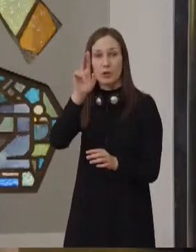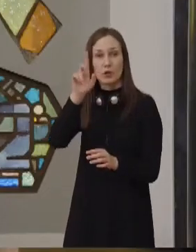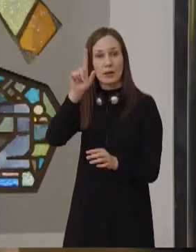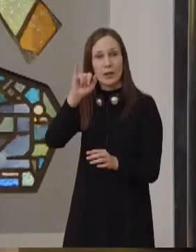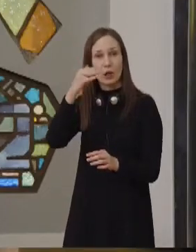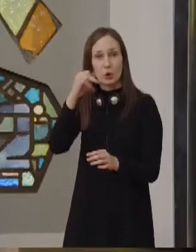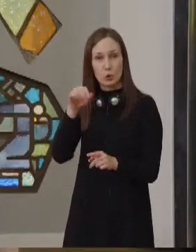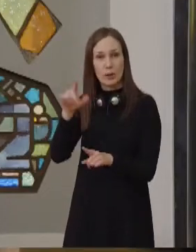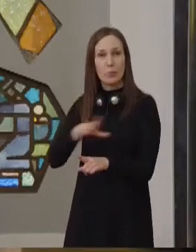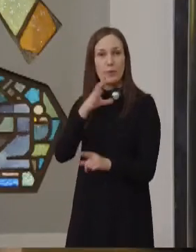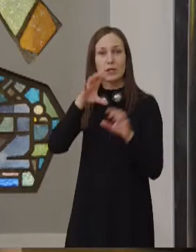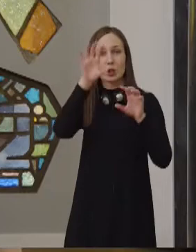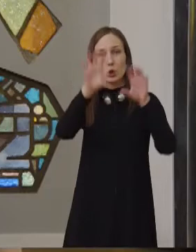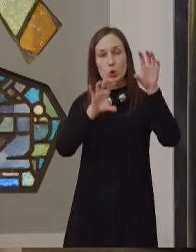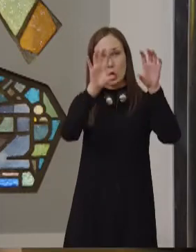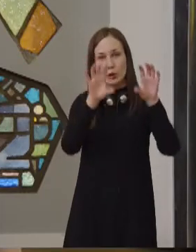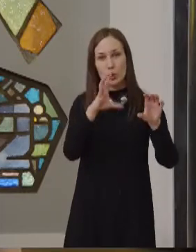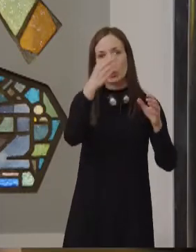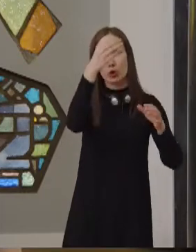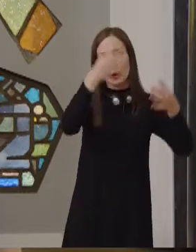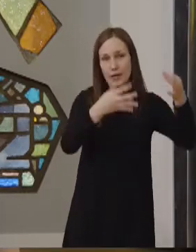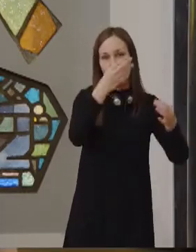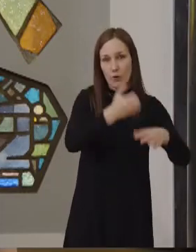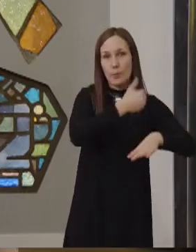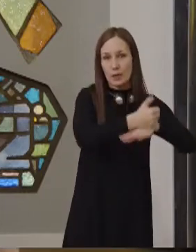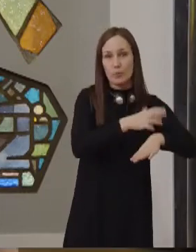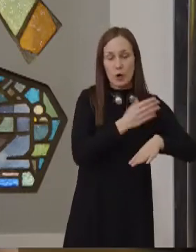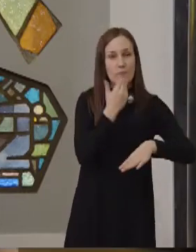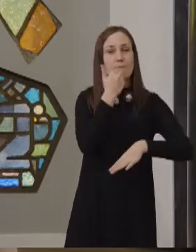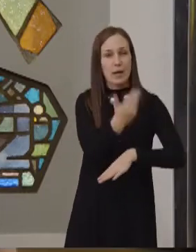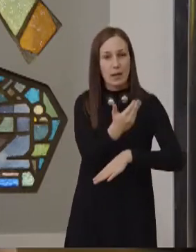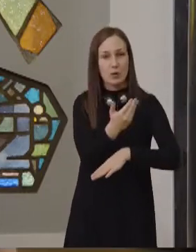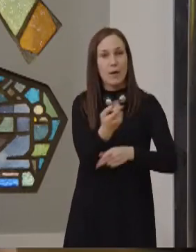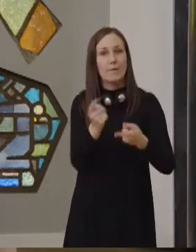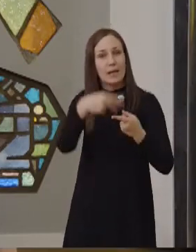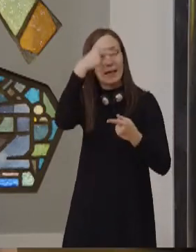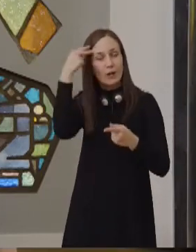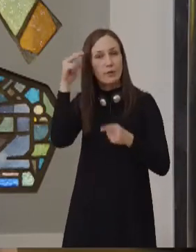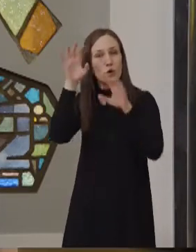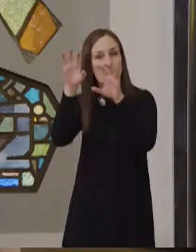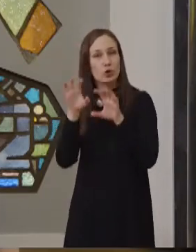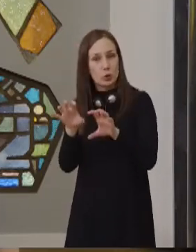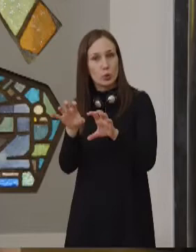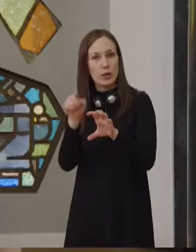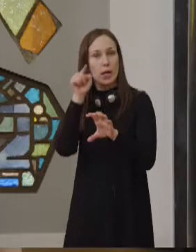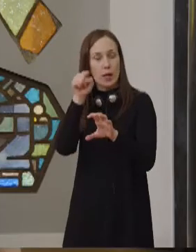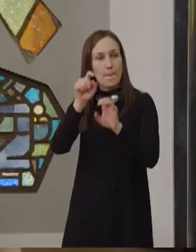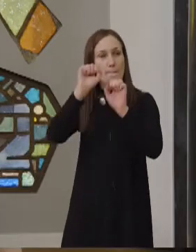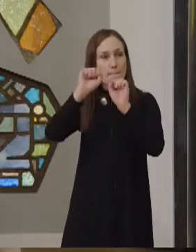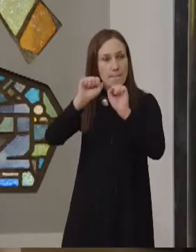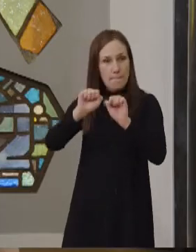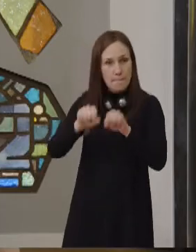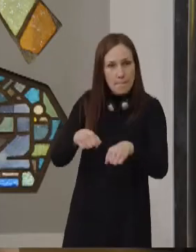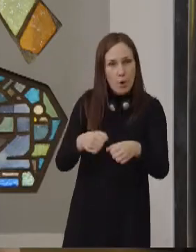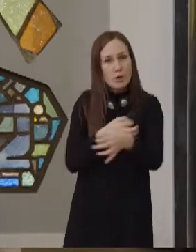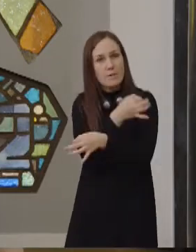to Dainius Žalimas, professor, former president of the Constitutional Court, and I asked him,